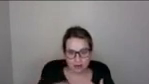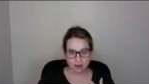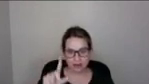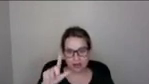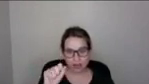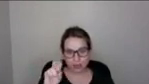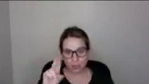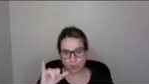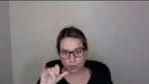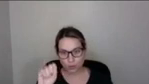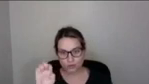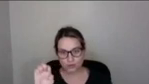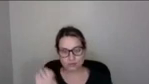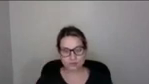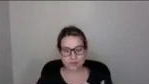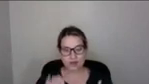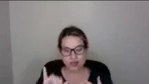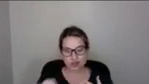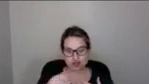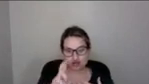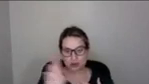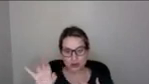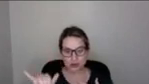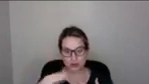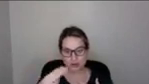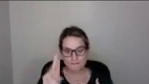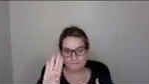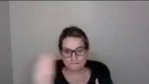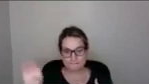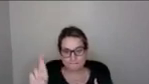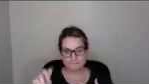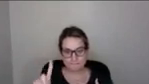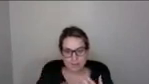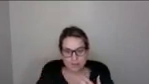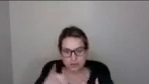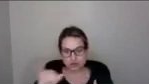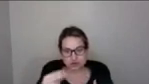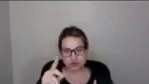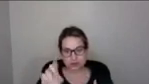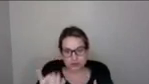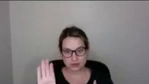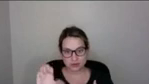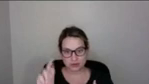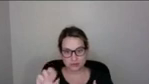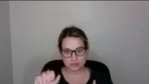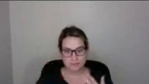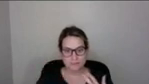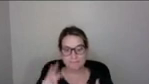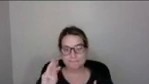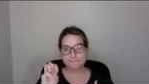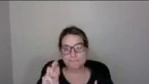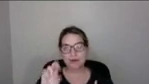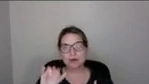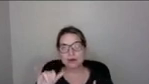Liggett, Jerry Hubbard, Jandy Craig, Mary Ann Joseph,